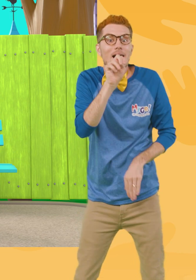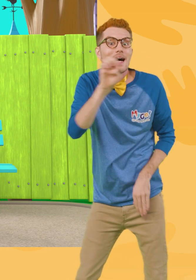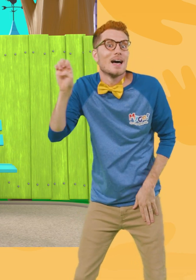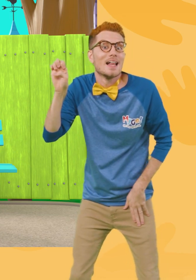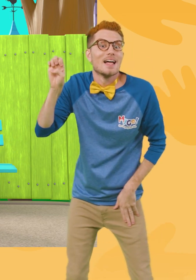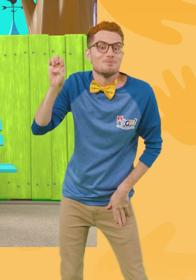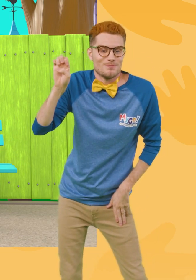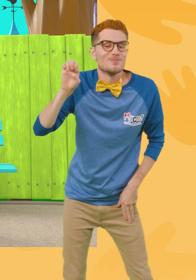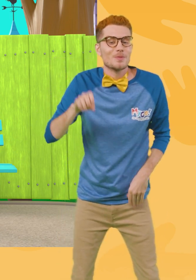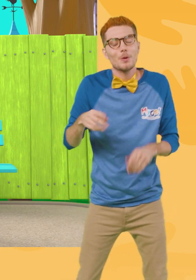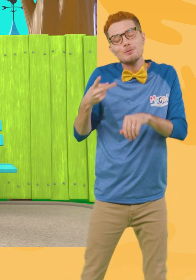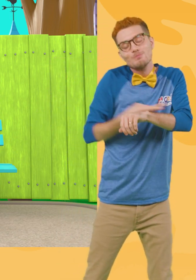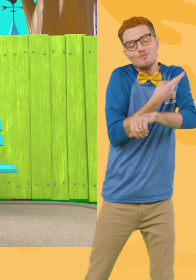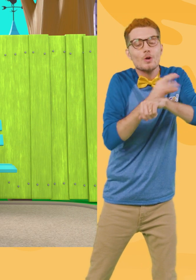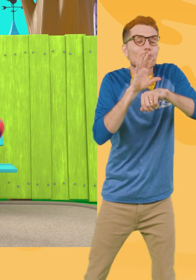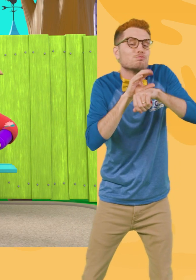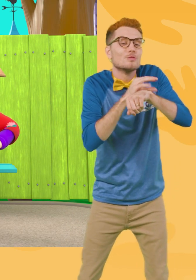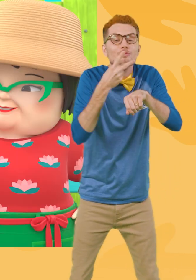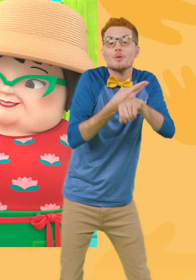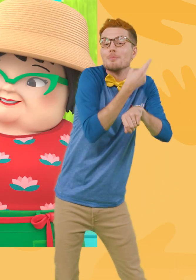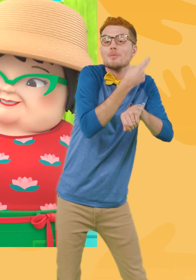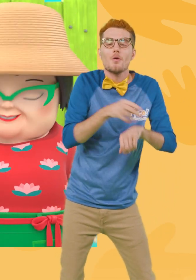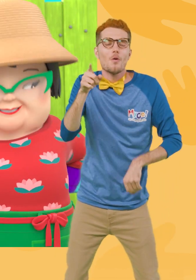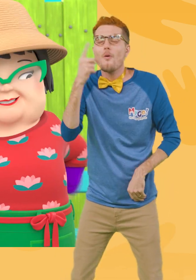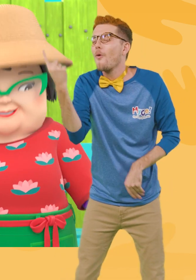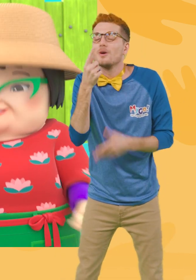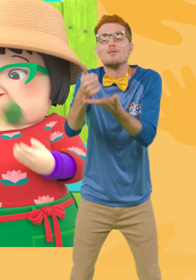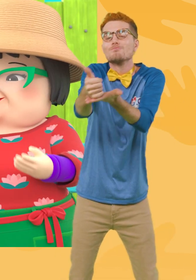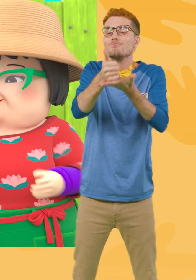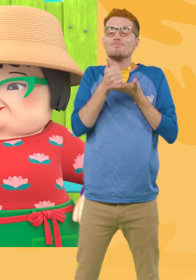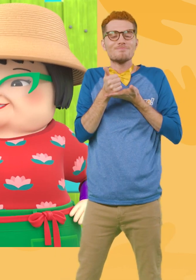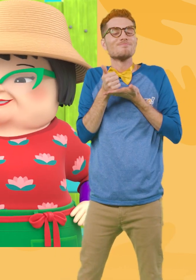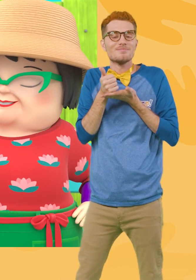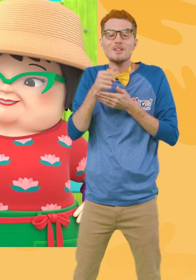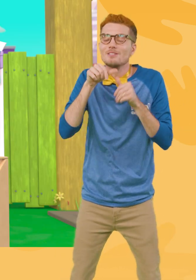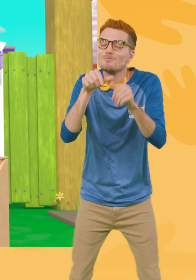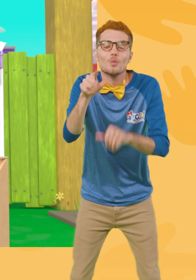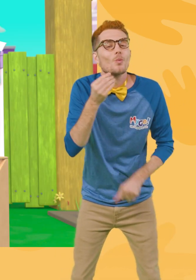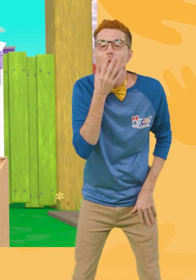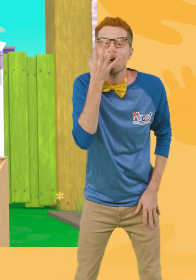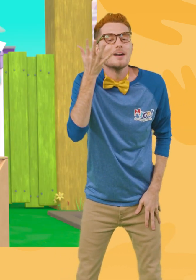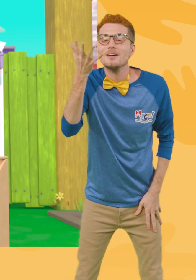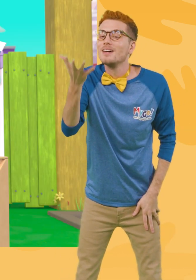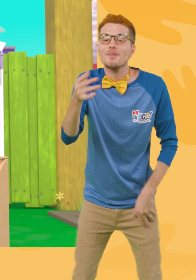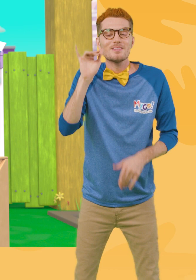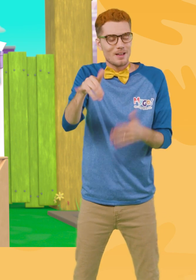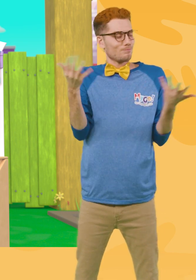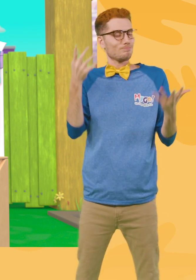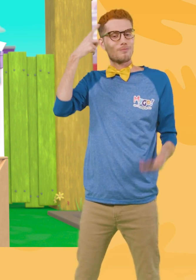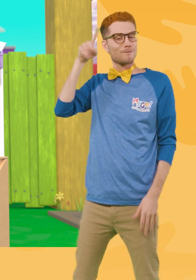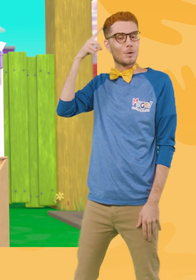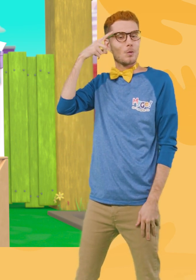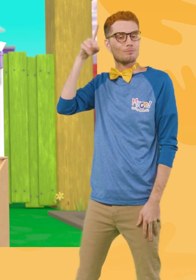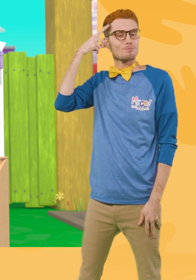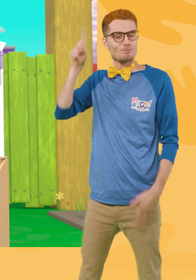reach your knees. Baa Baa Woolly Sheep, you always help us out. Keeping you warm is what I'm